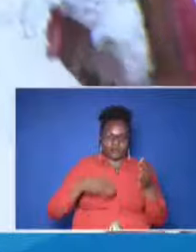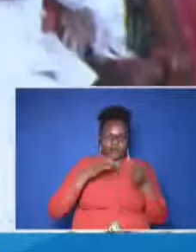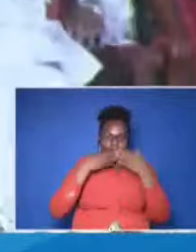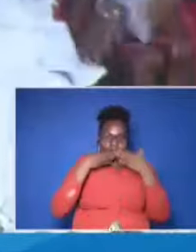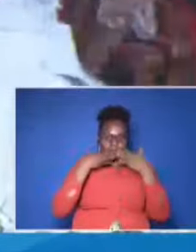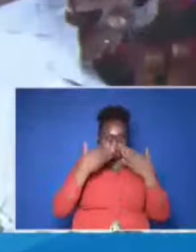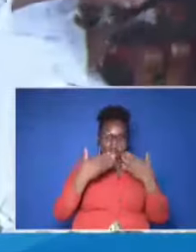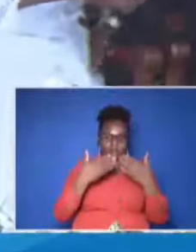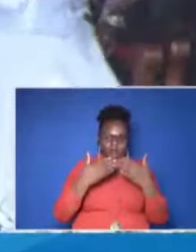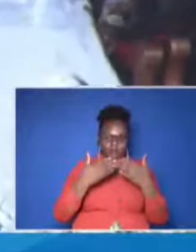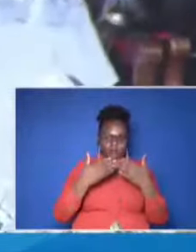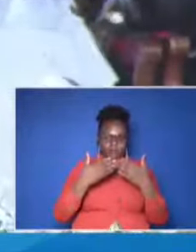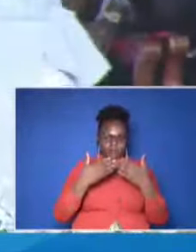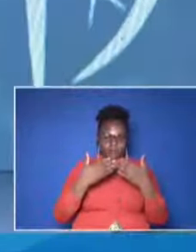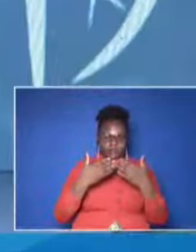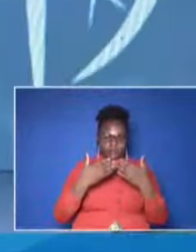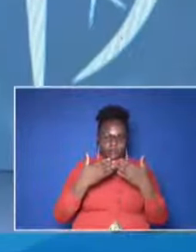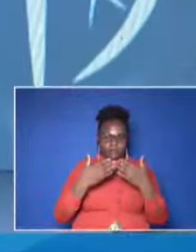thank you